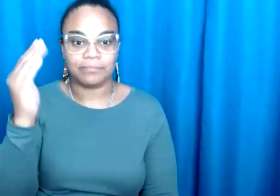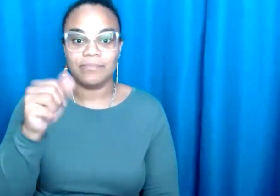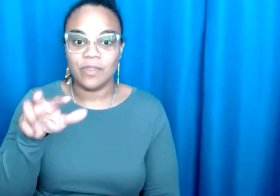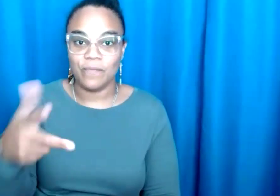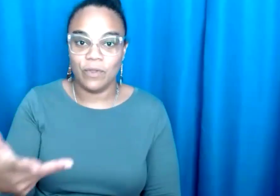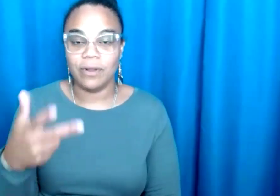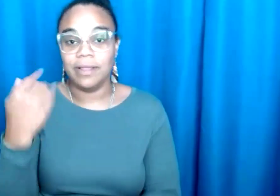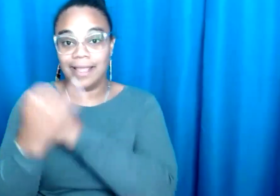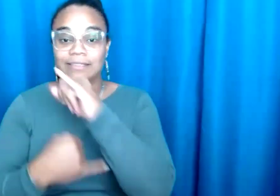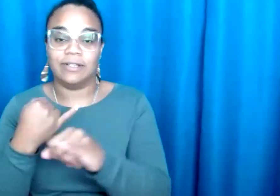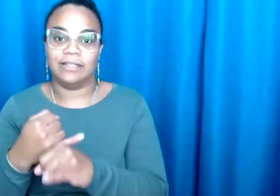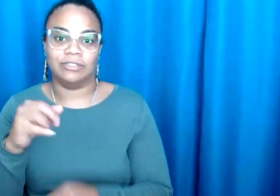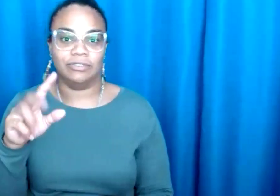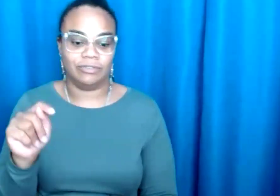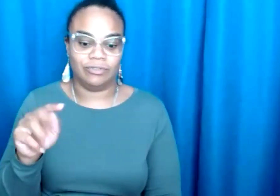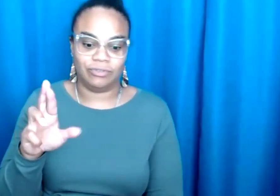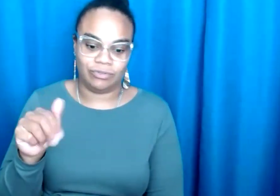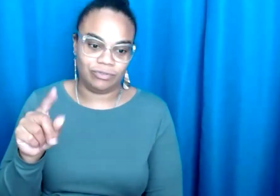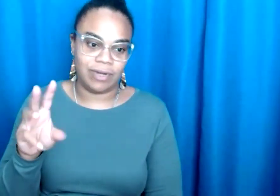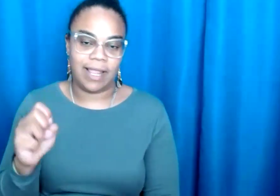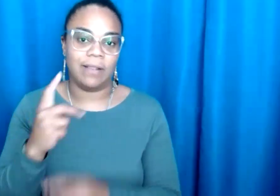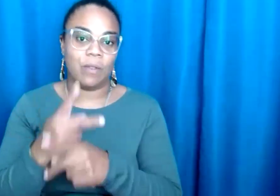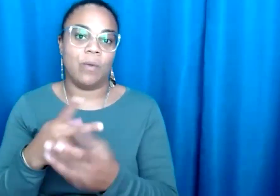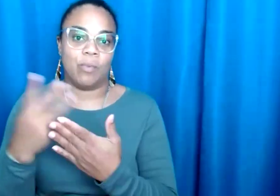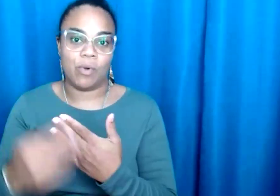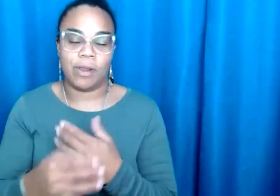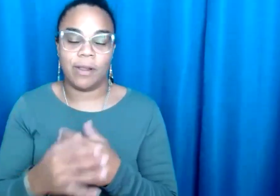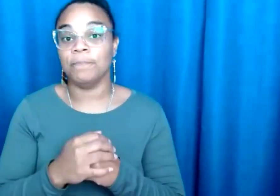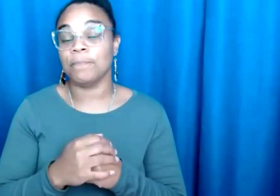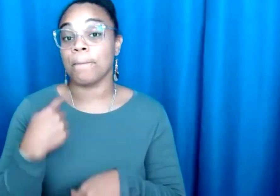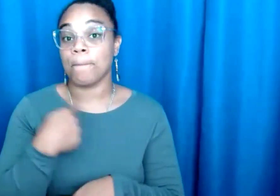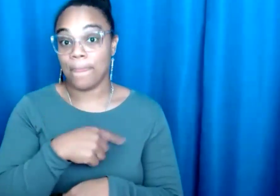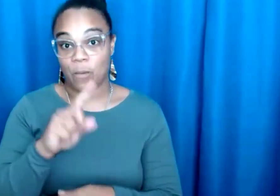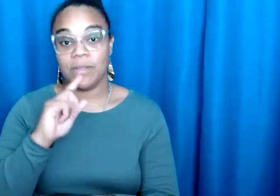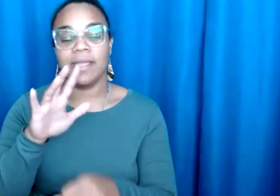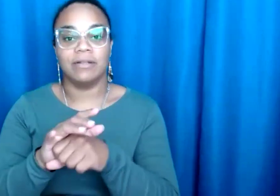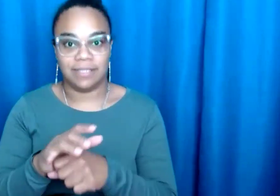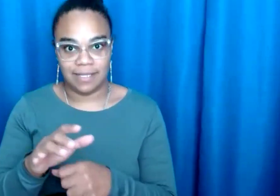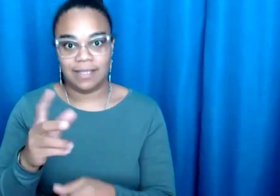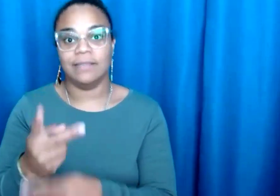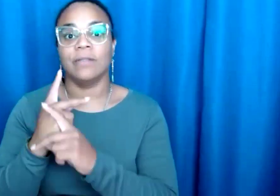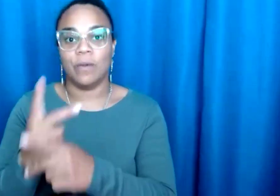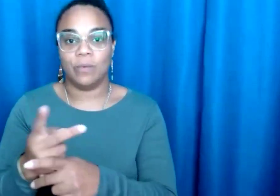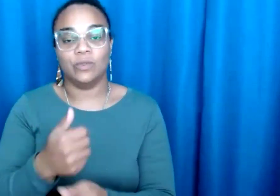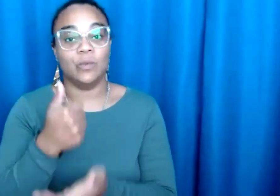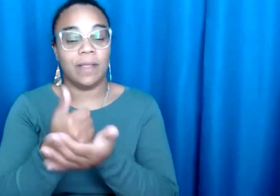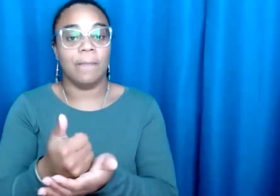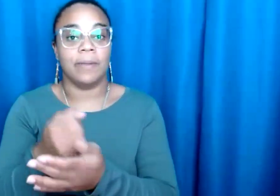International Trade Loan Program, right? And we guarantee these loans to help